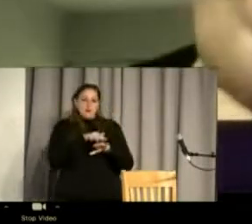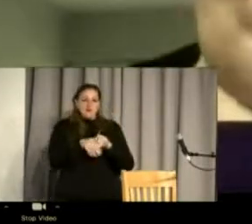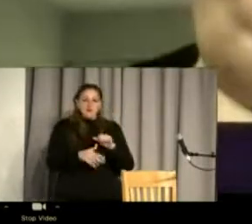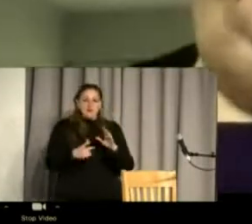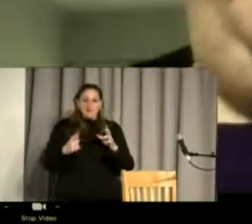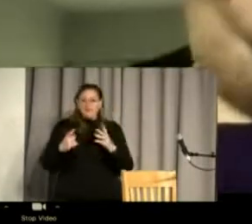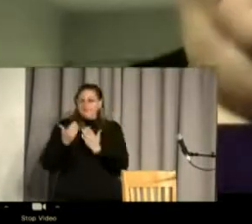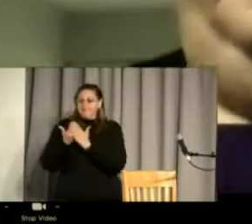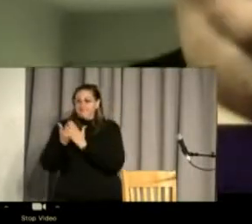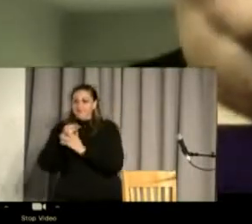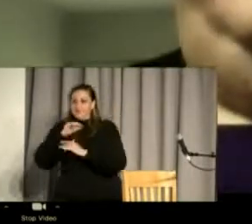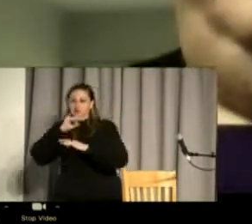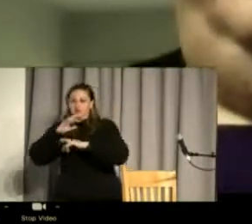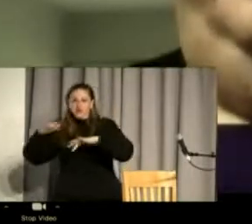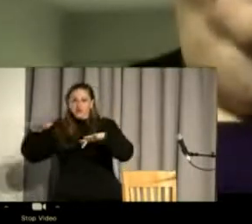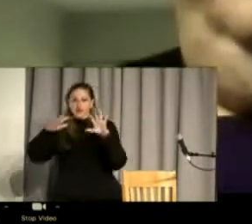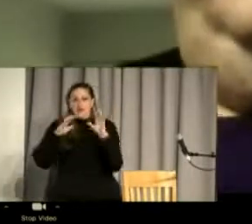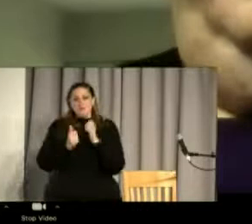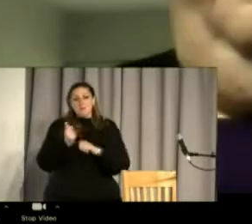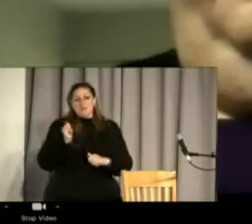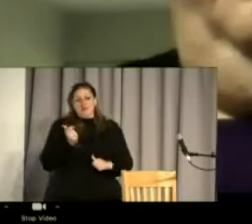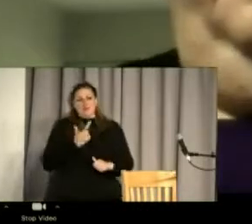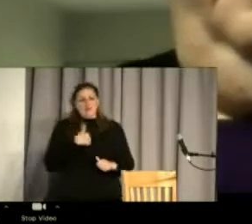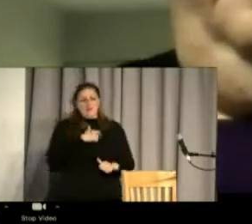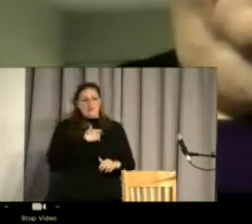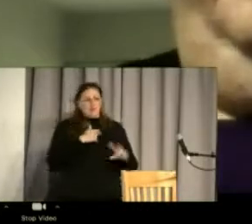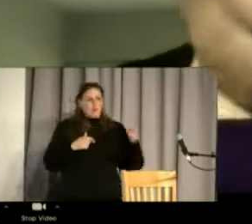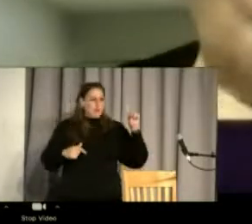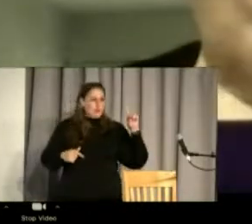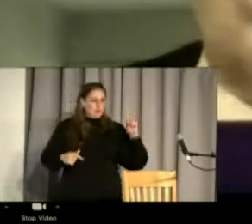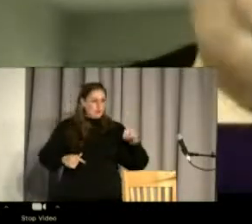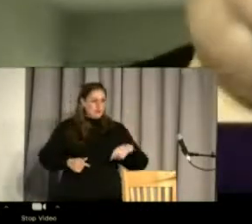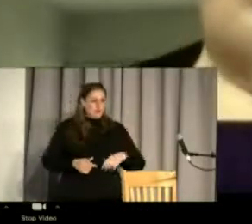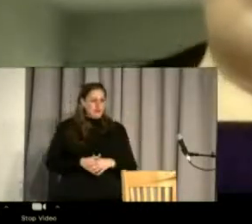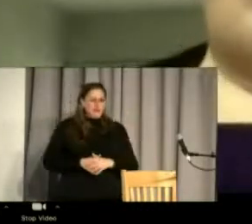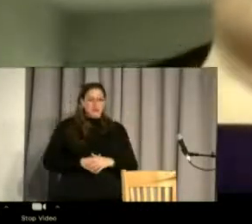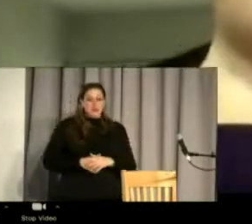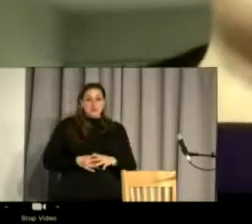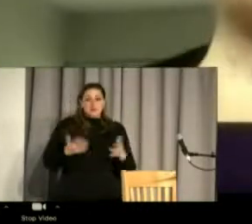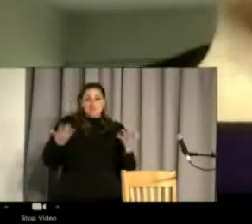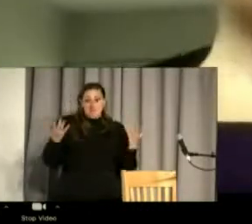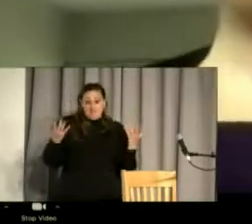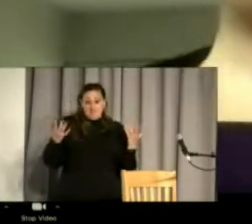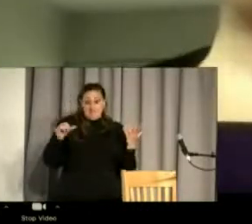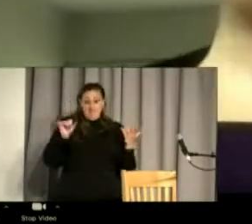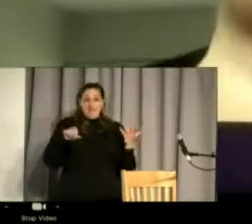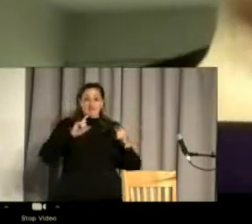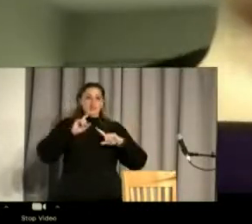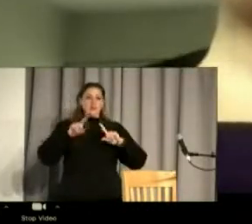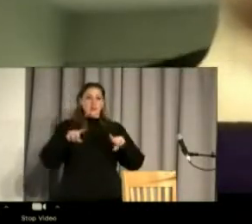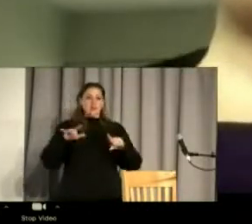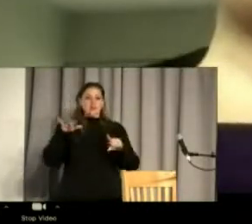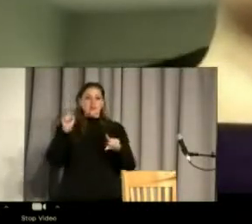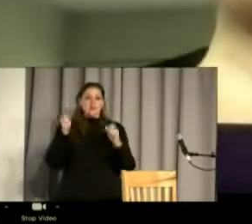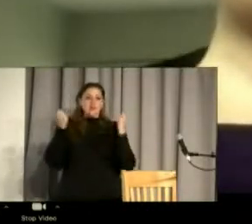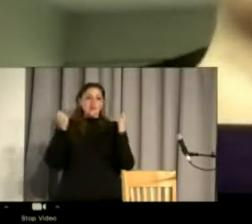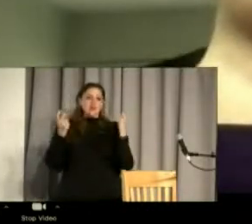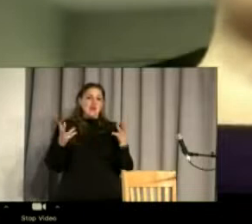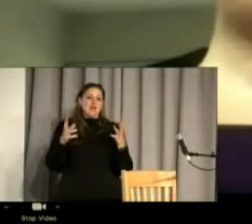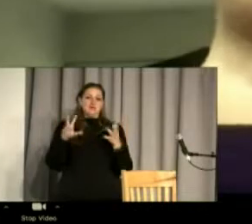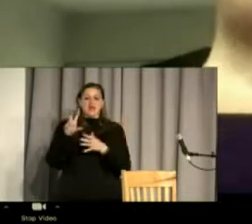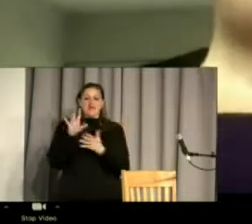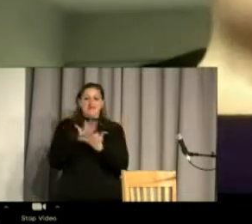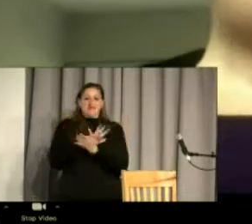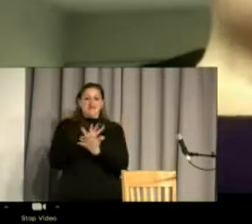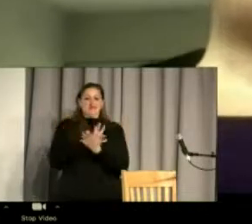dirty air, and almost all of us do. So, yeah, So the answer is that there's lots and lots of data to